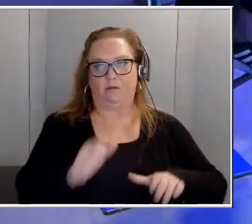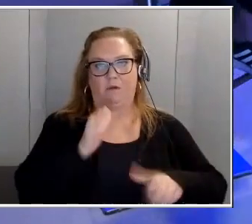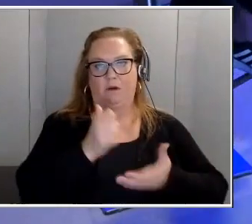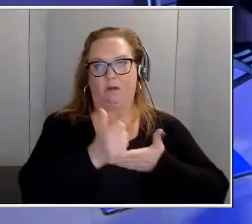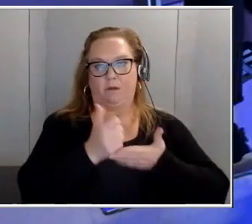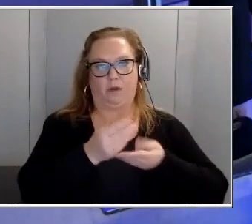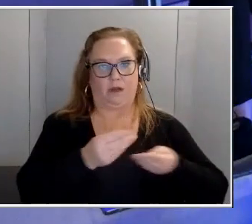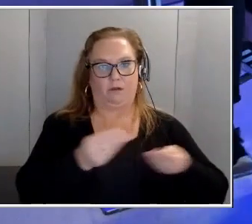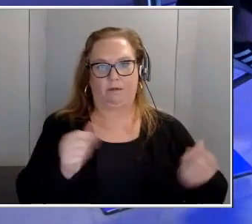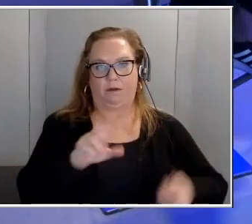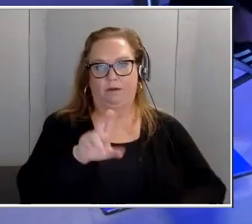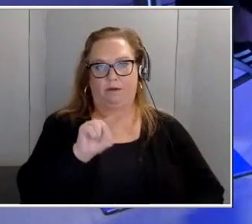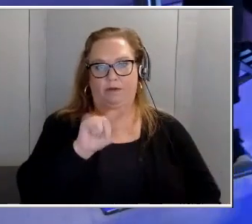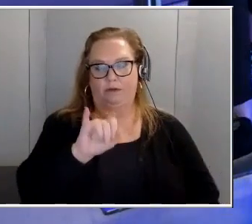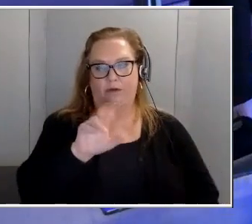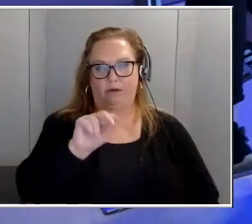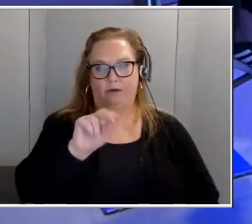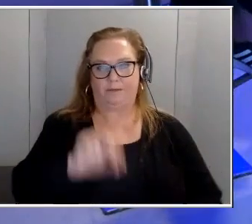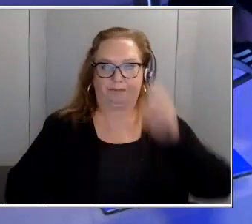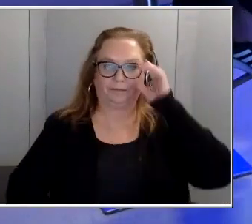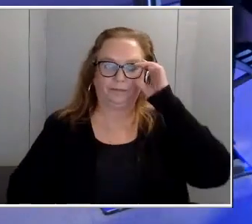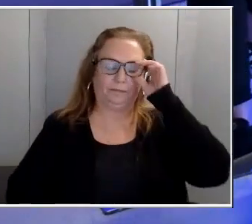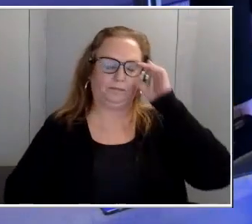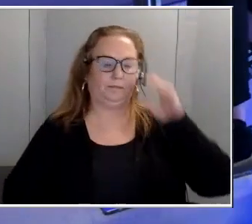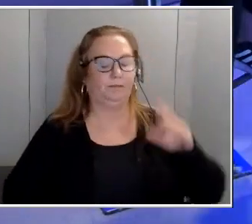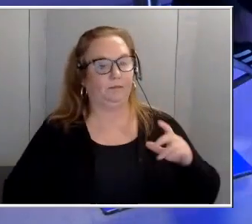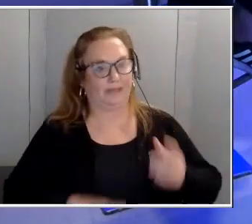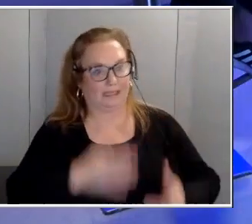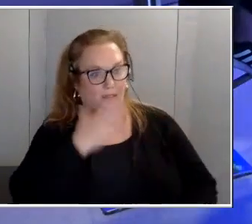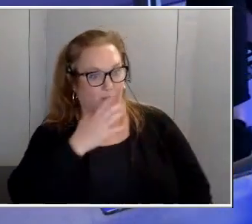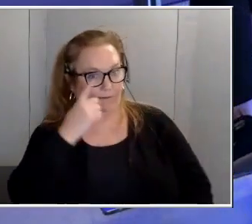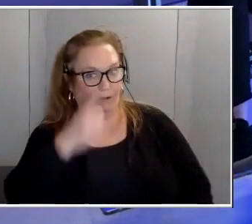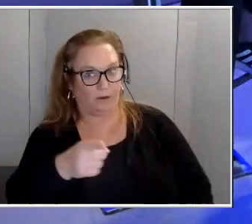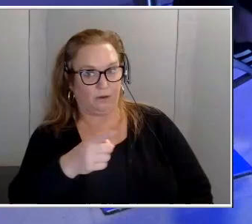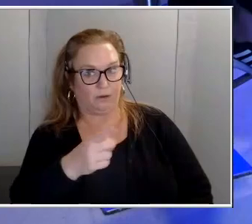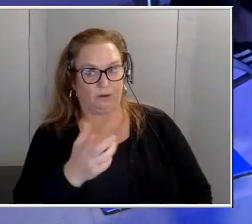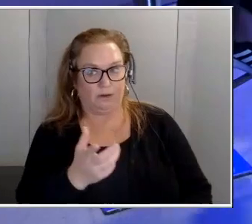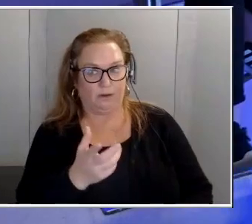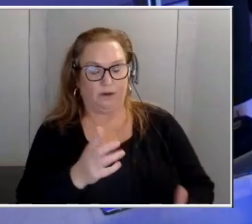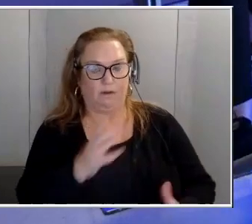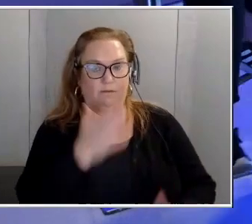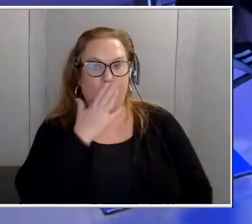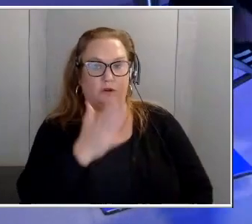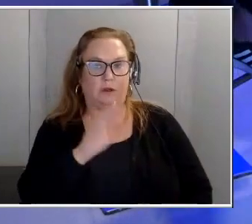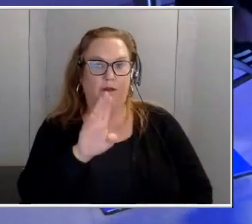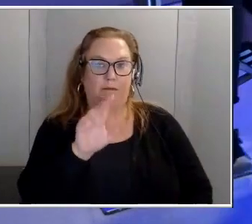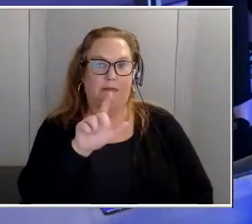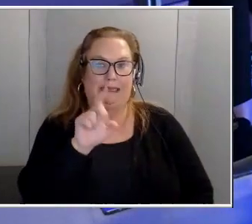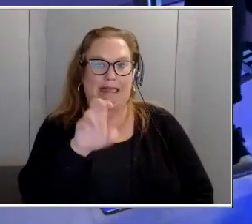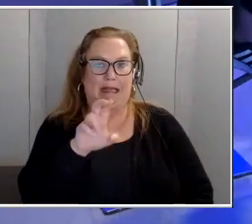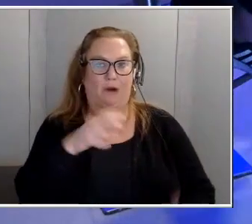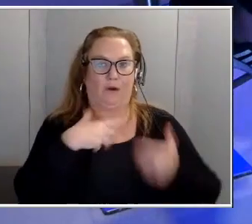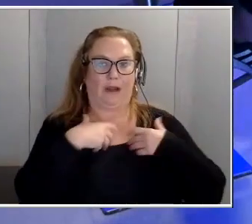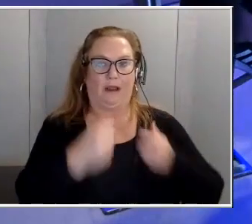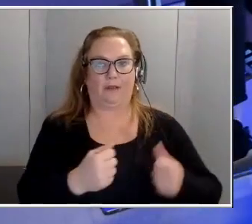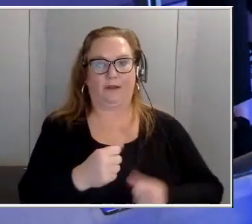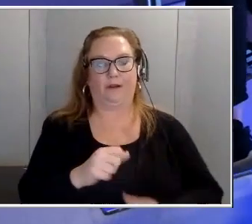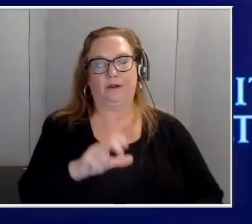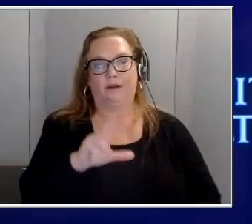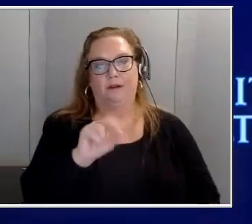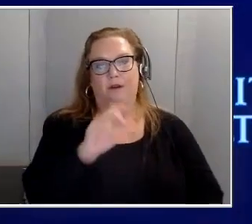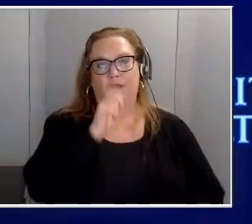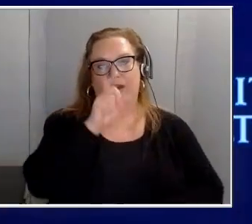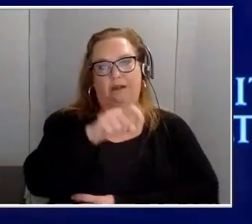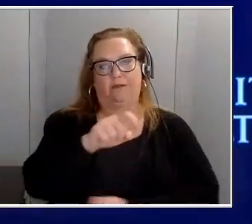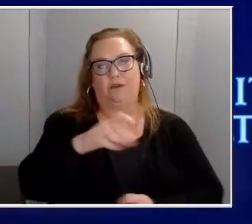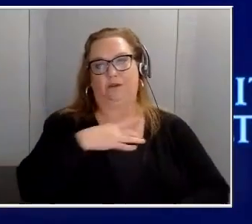for darn sure. It will not help you get rid of one, no. But is it good for you? Just for good bladder health overall, and not necessarily? Not necessarily. If you like